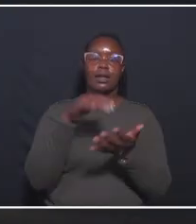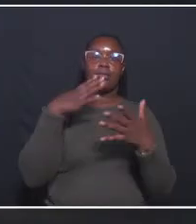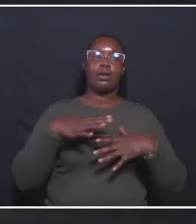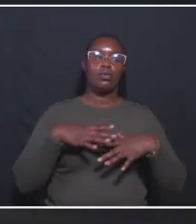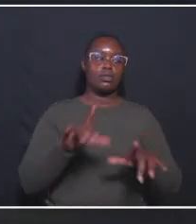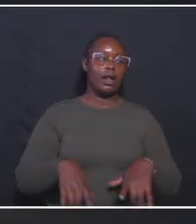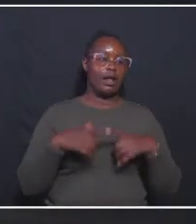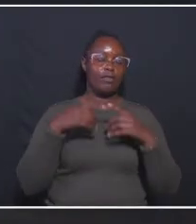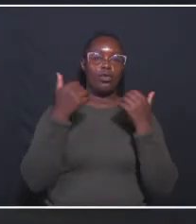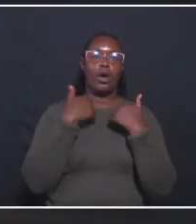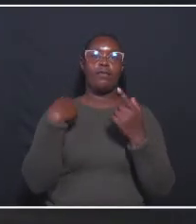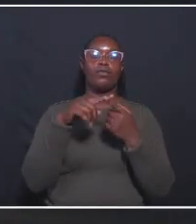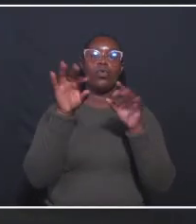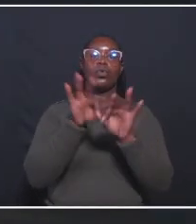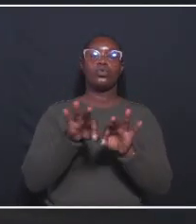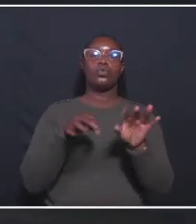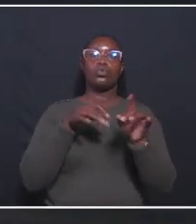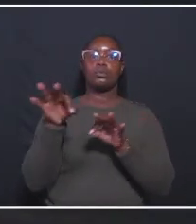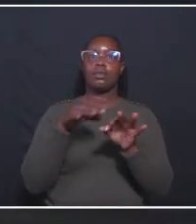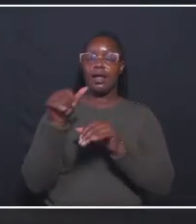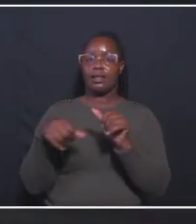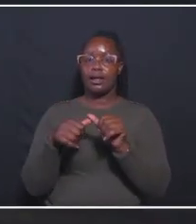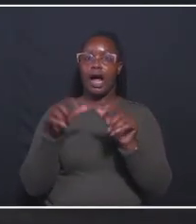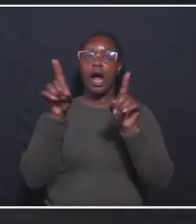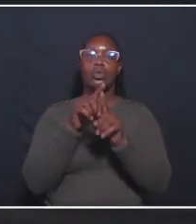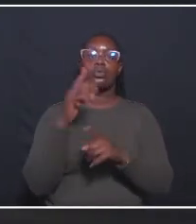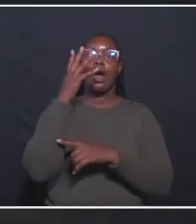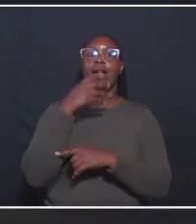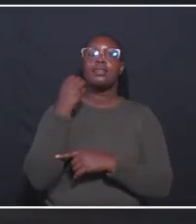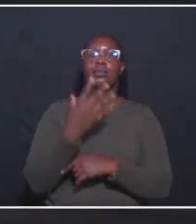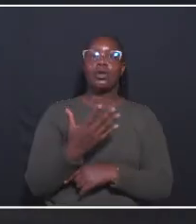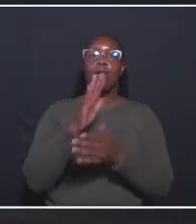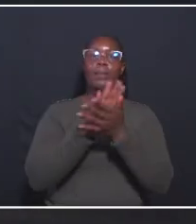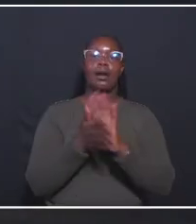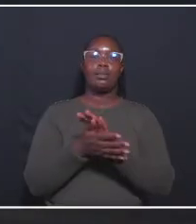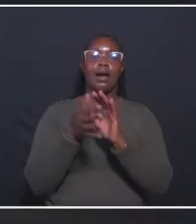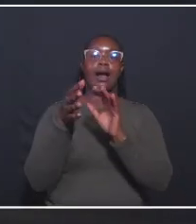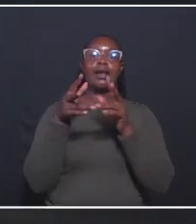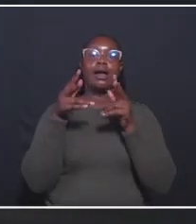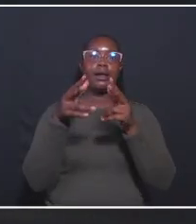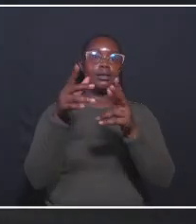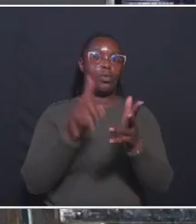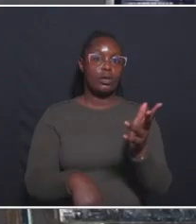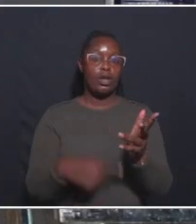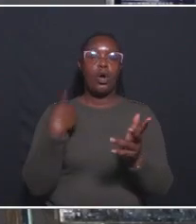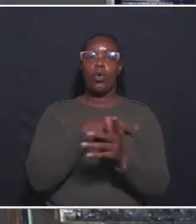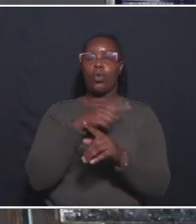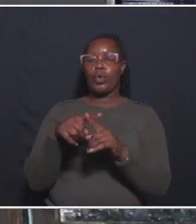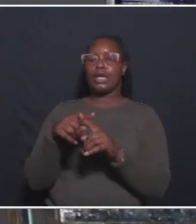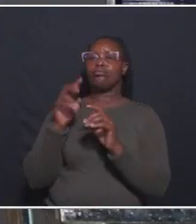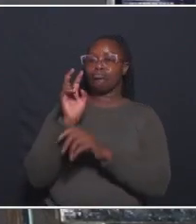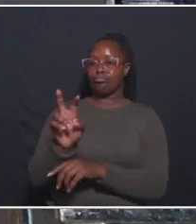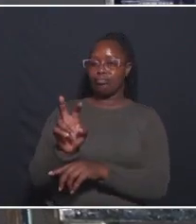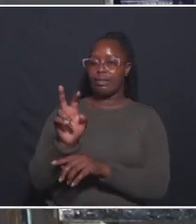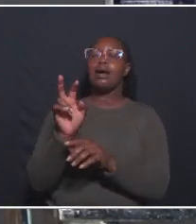have to respect that. And the beauty about being an editor is that we interpret that, we honor the integrity of